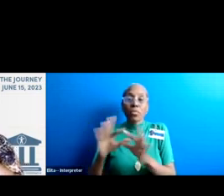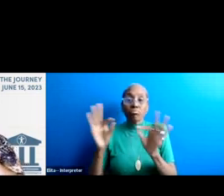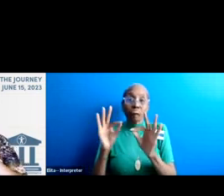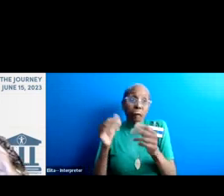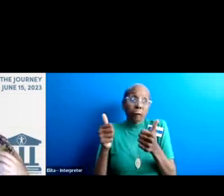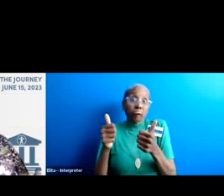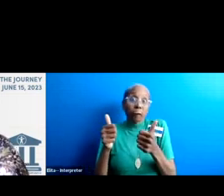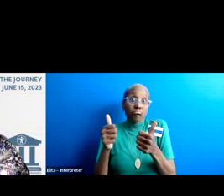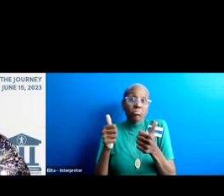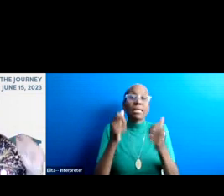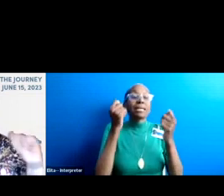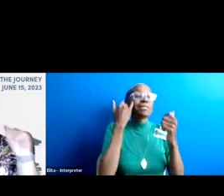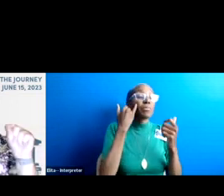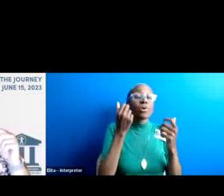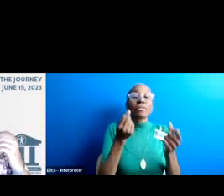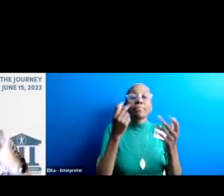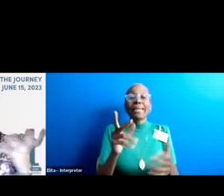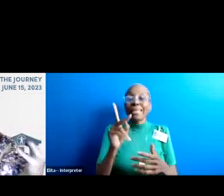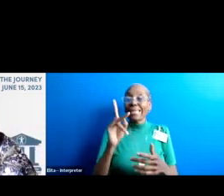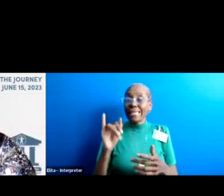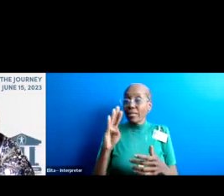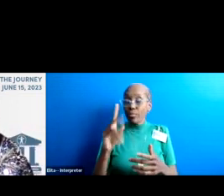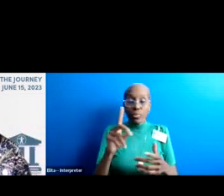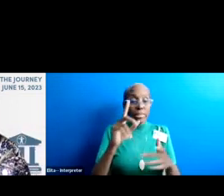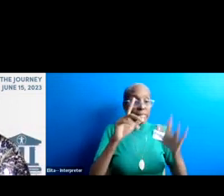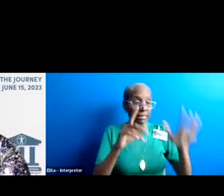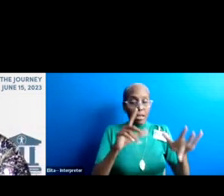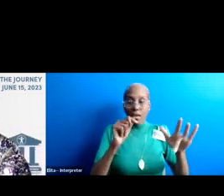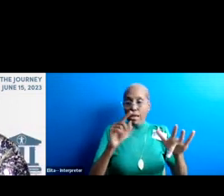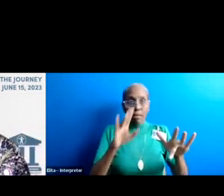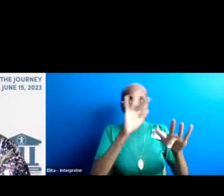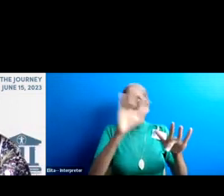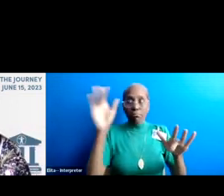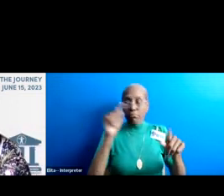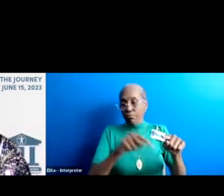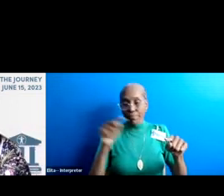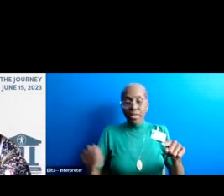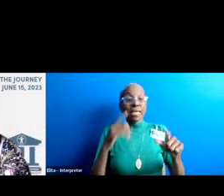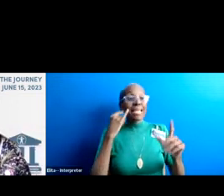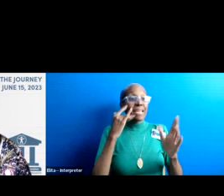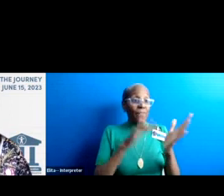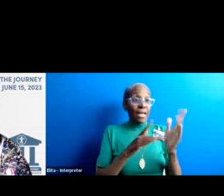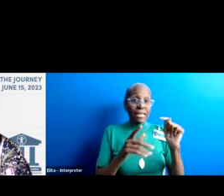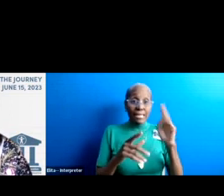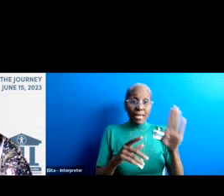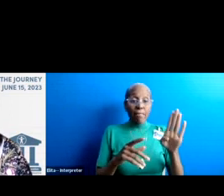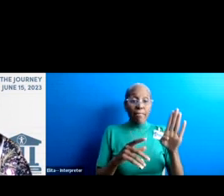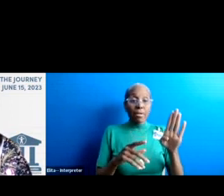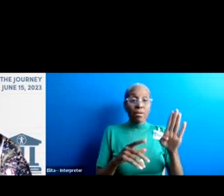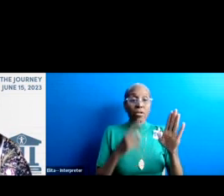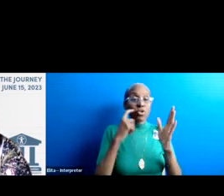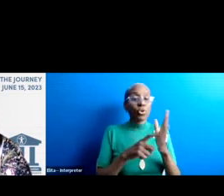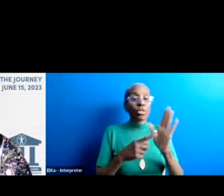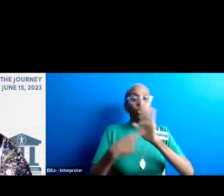if I have a lot of keyboard tabs and I don't know where they're going? This actually shows me, if I hit tab, notice